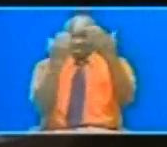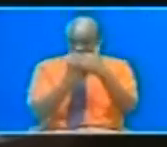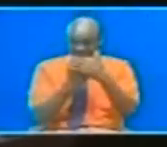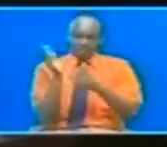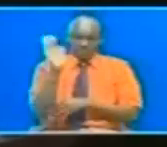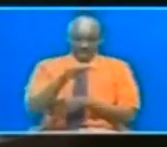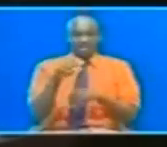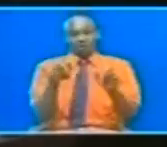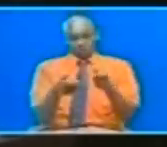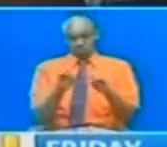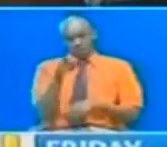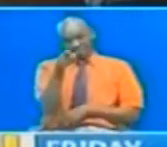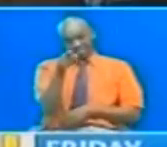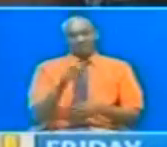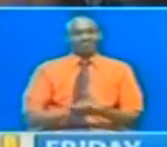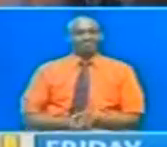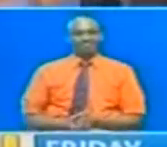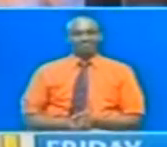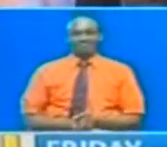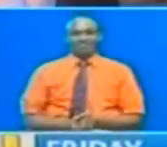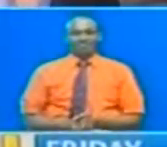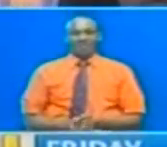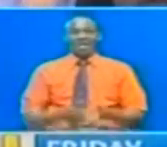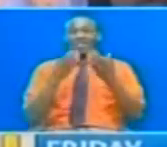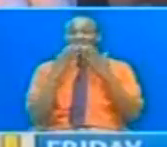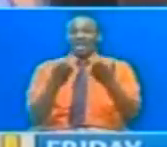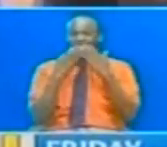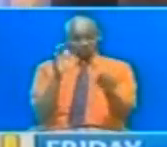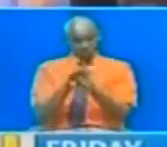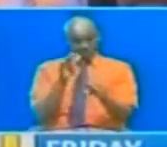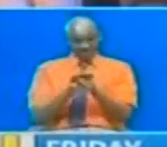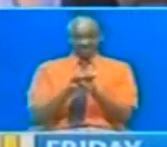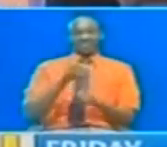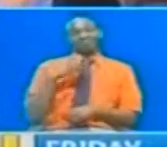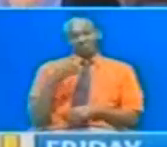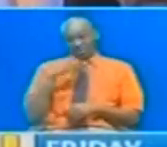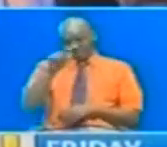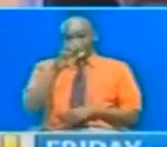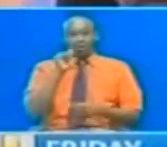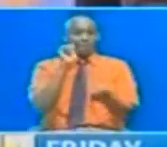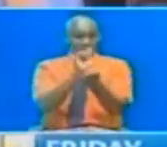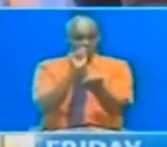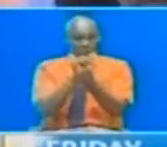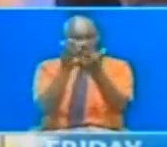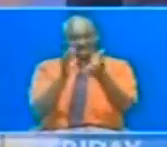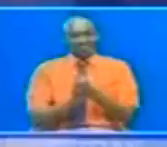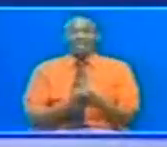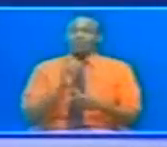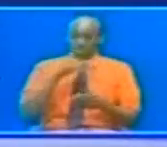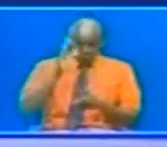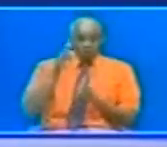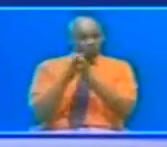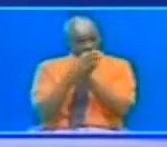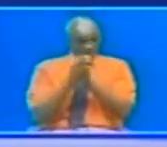Betty Chalo, in studio. Right, thank you very much. Our Victor Ogale, they're reporting live from Bondo. We'll have more details